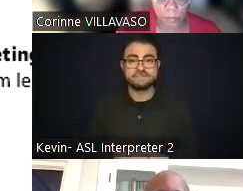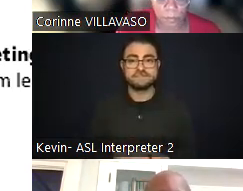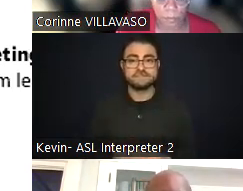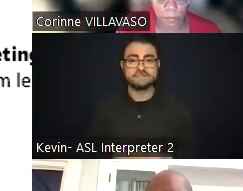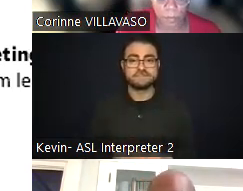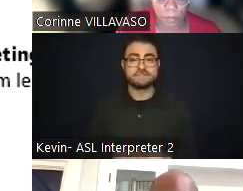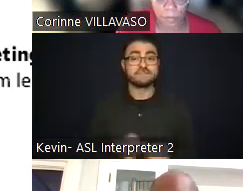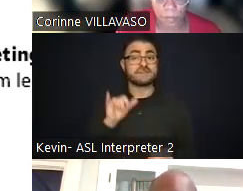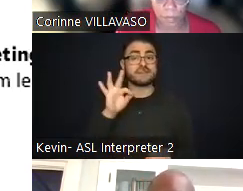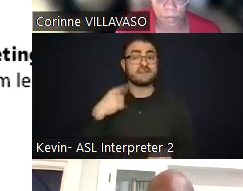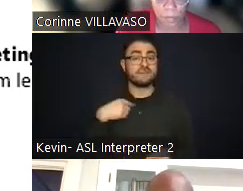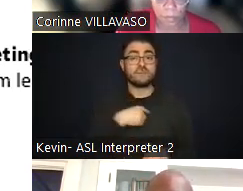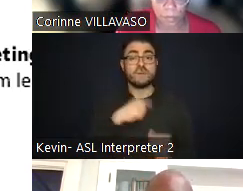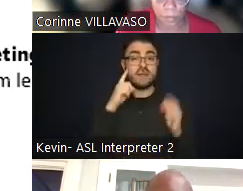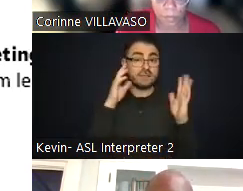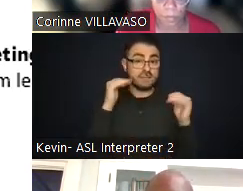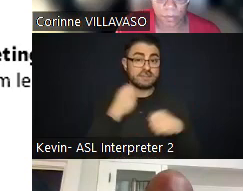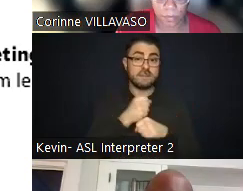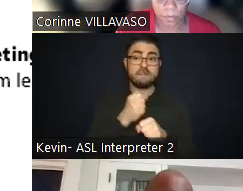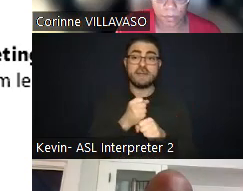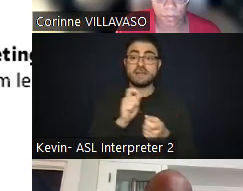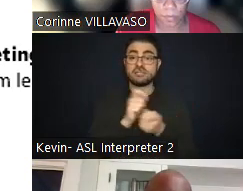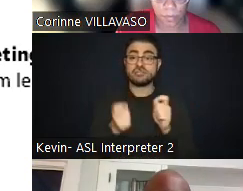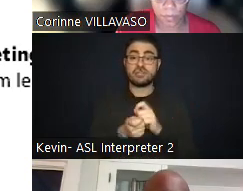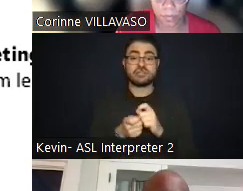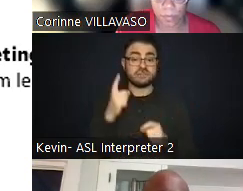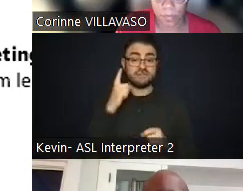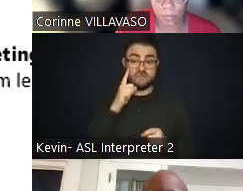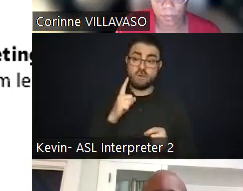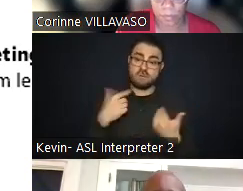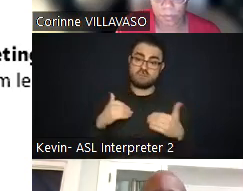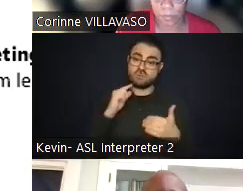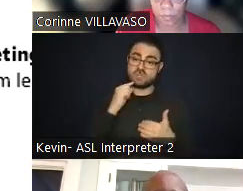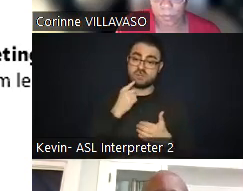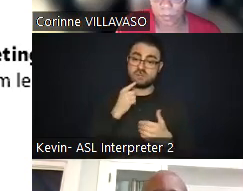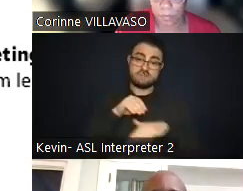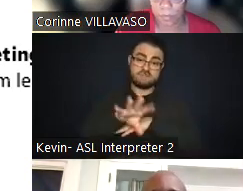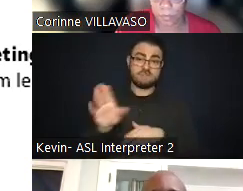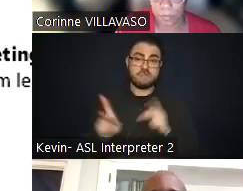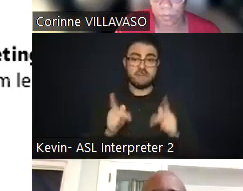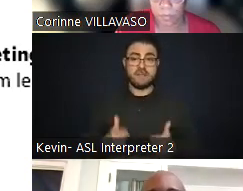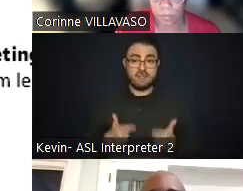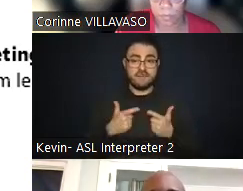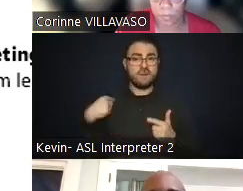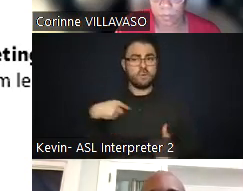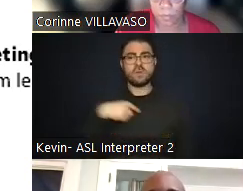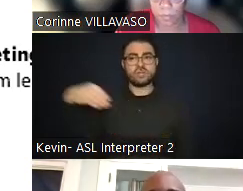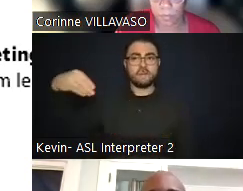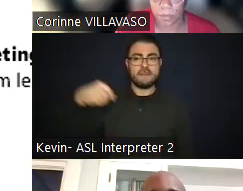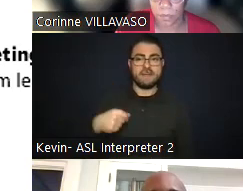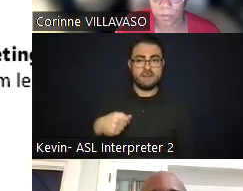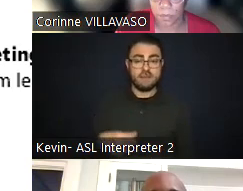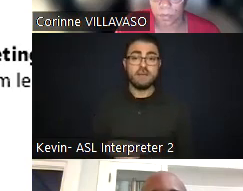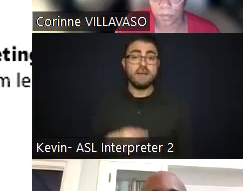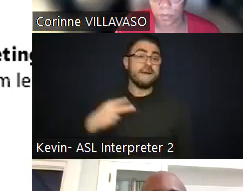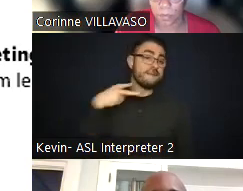we're expected to make life-changing decisions for individuals, you should be compensated for that. Not only the victims, but